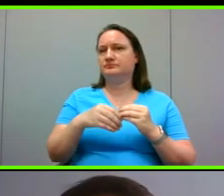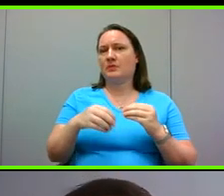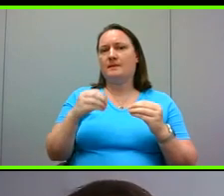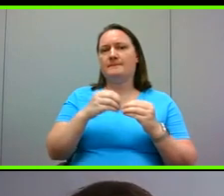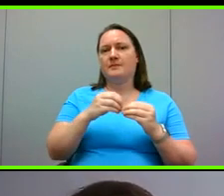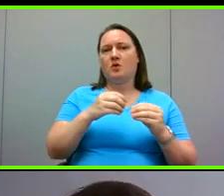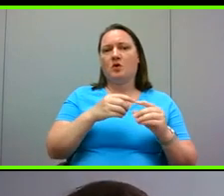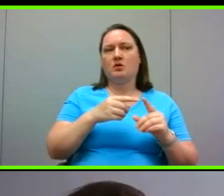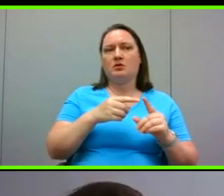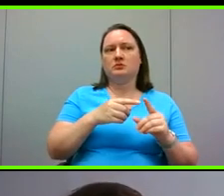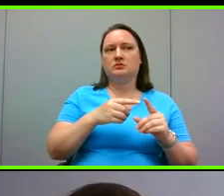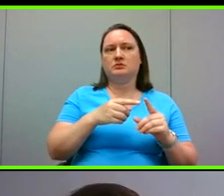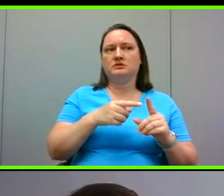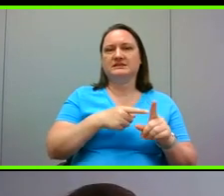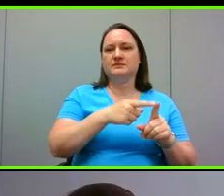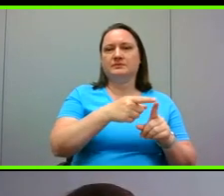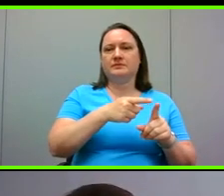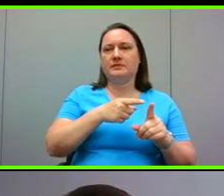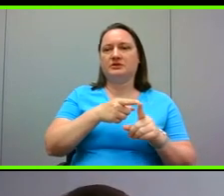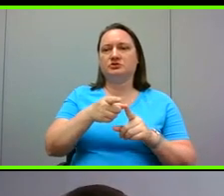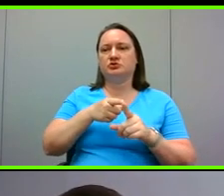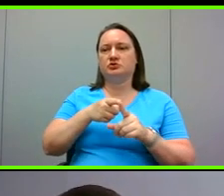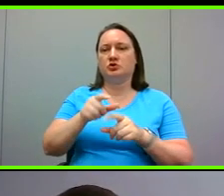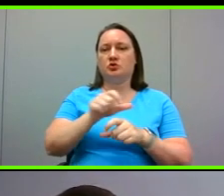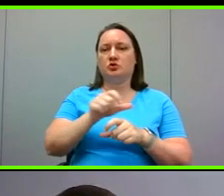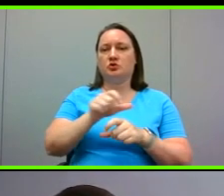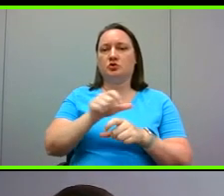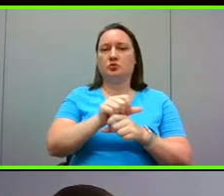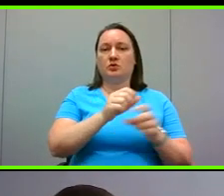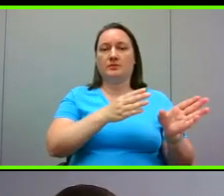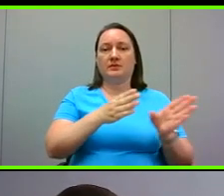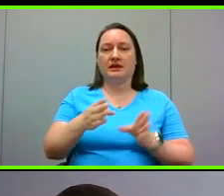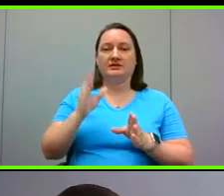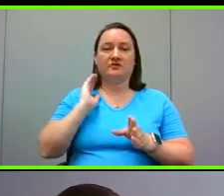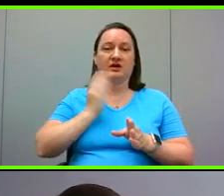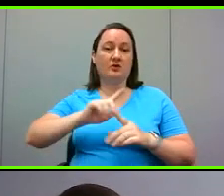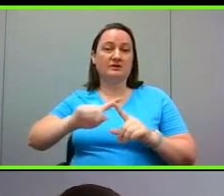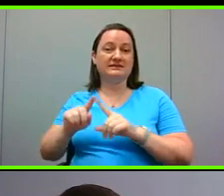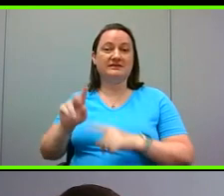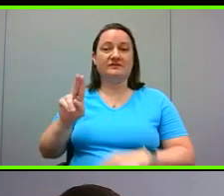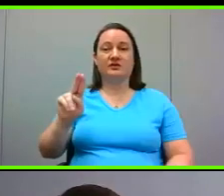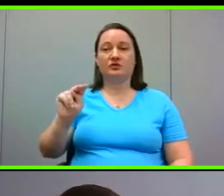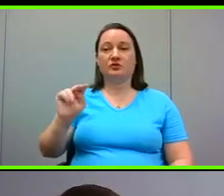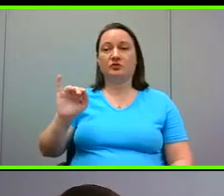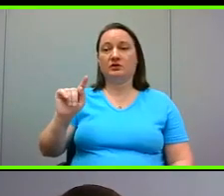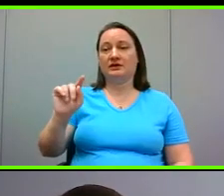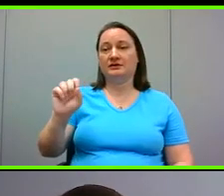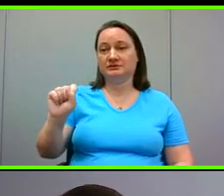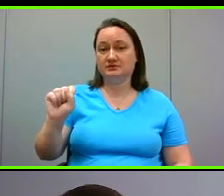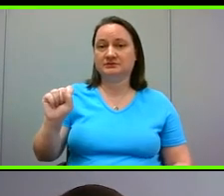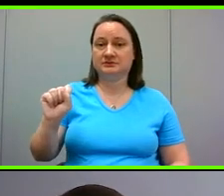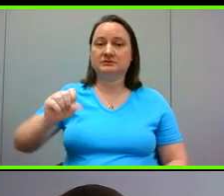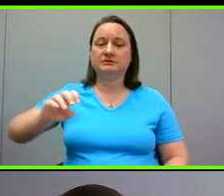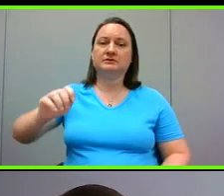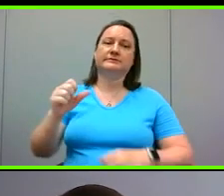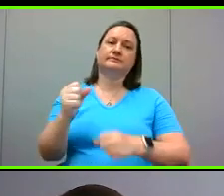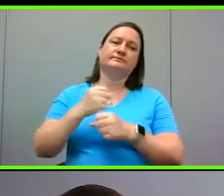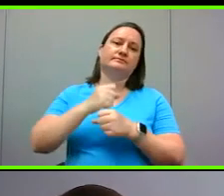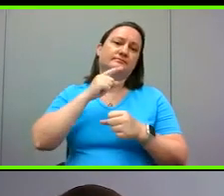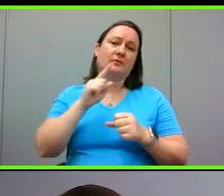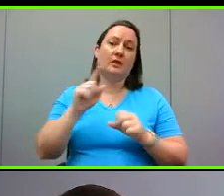special work plans to our different units to make sure that persons